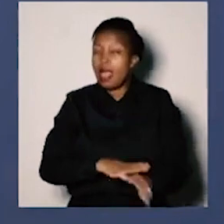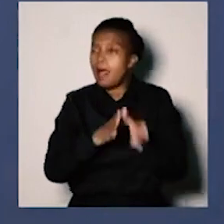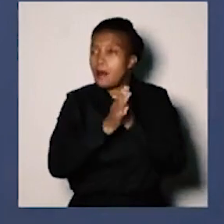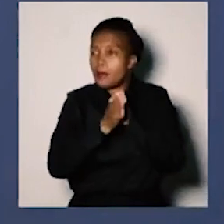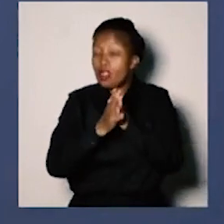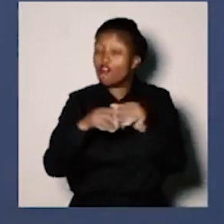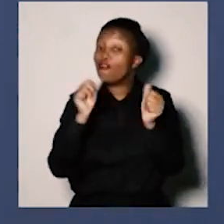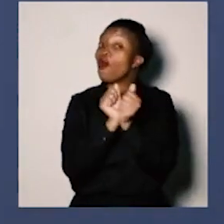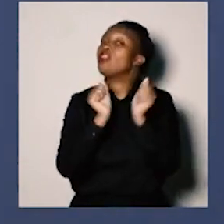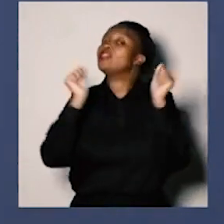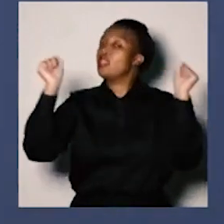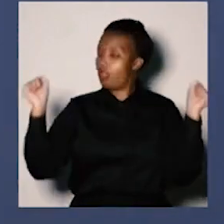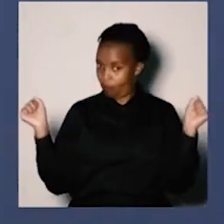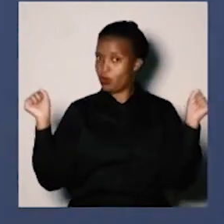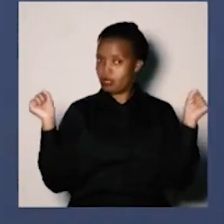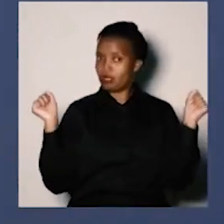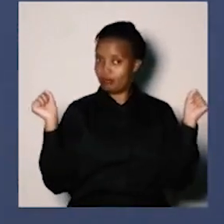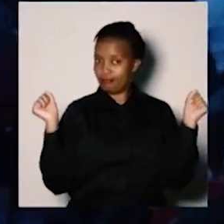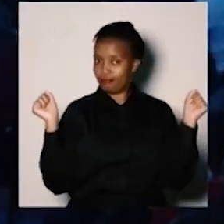deliverance.